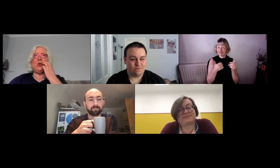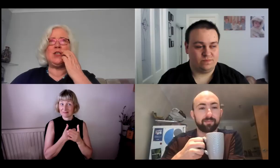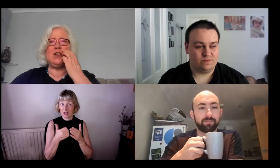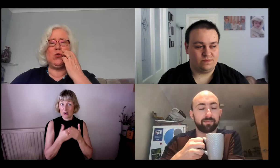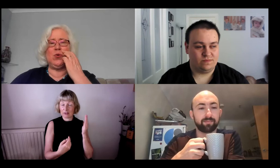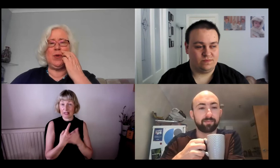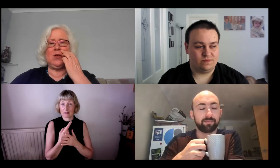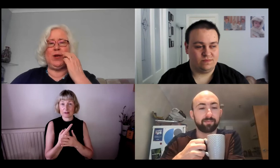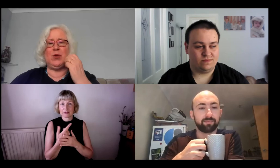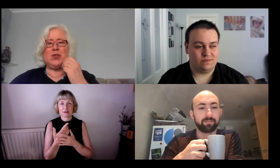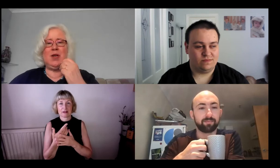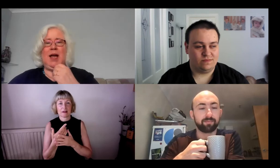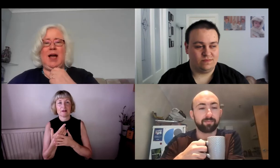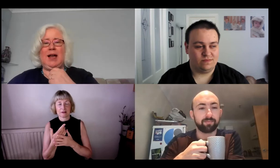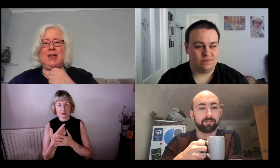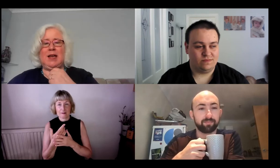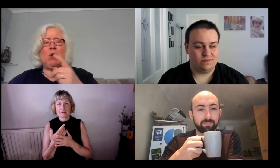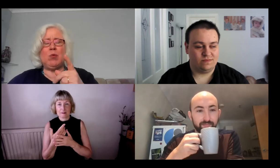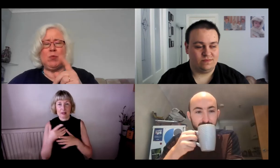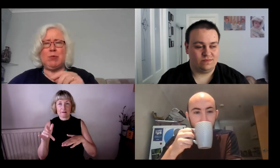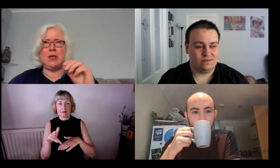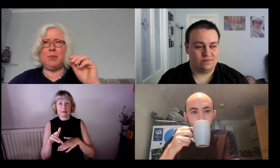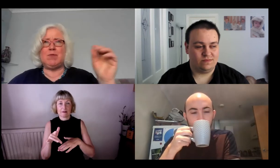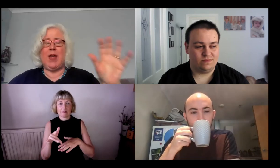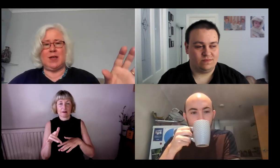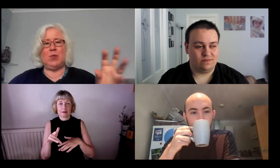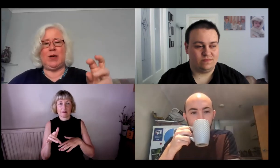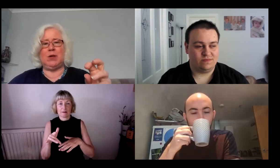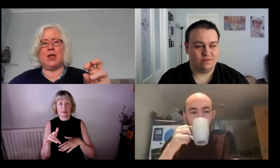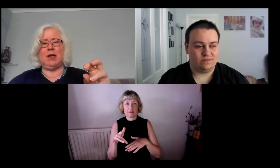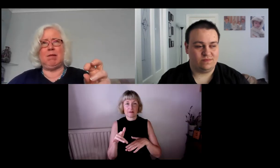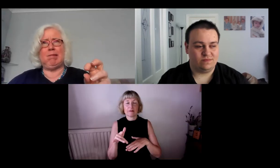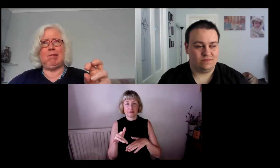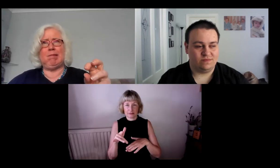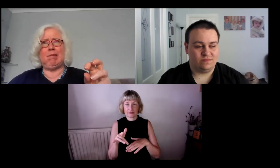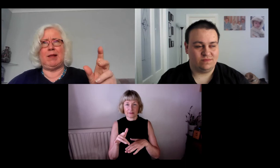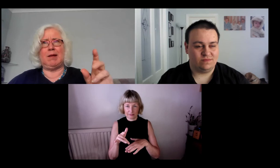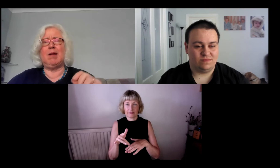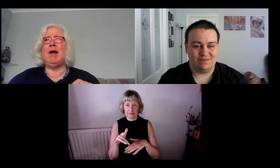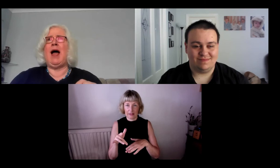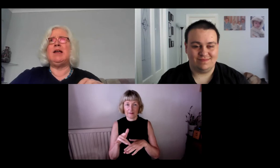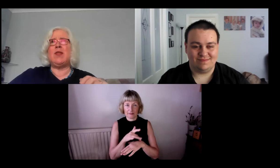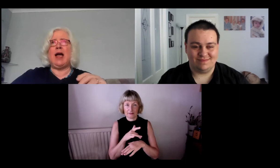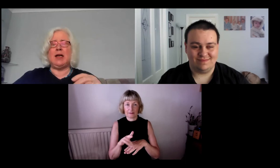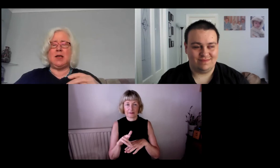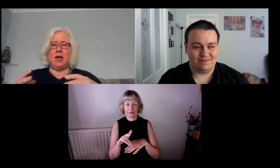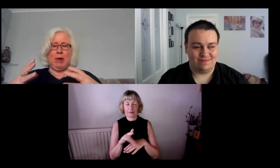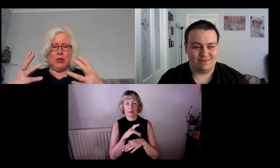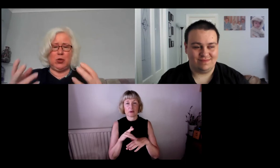Was it Wendy Hoos did Talking Birds did Wendy Hoos? And they, no, not wasn't, it was Birds of a Feather did Wendy Hoos, I think.